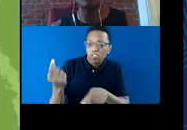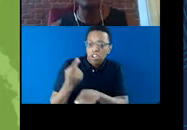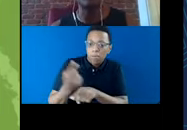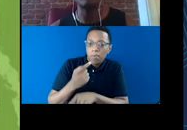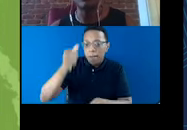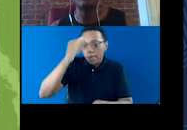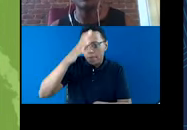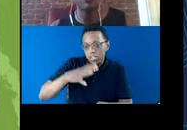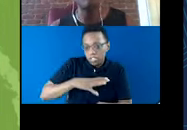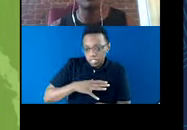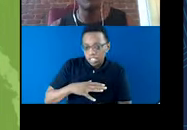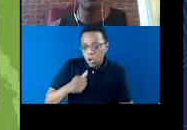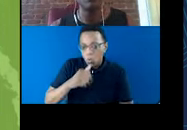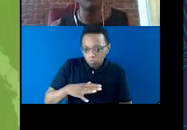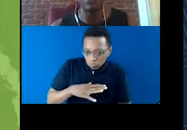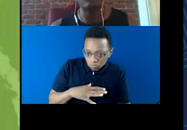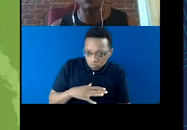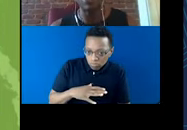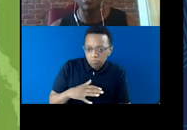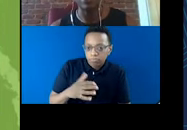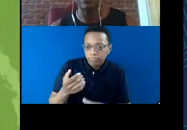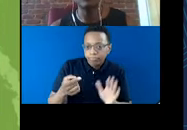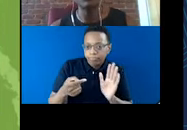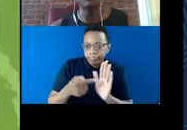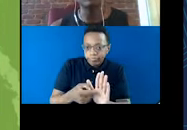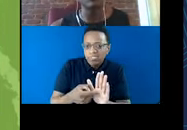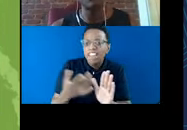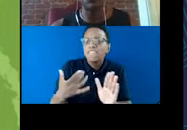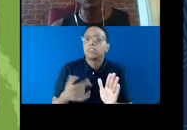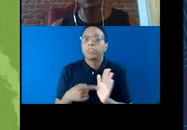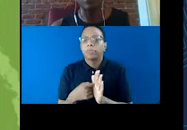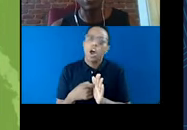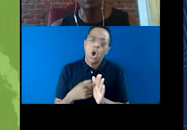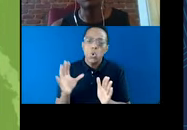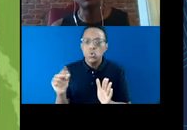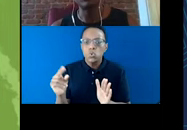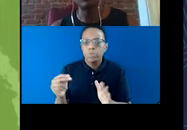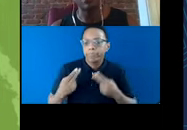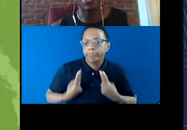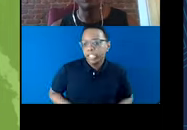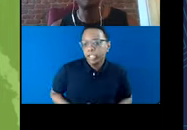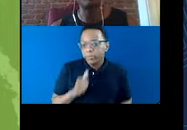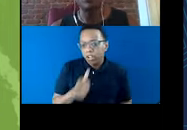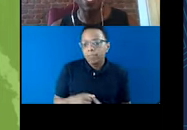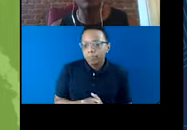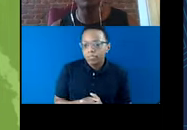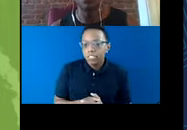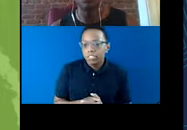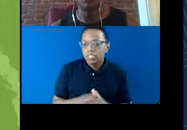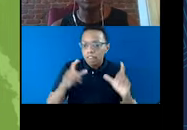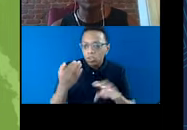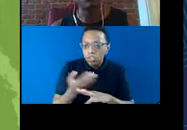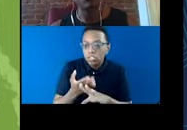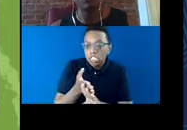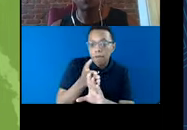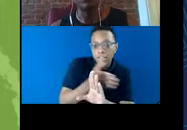of backwardness, of the devil, and evidence of the lack of humanity. And so these are some photos that were used as before and after